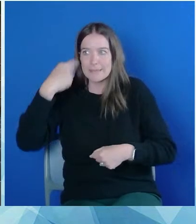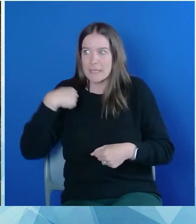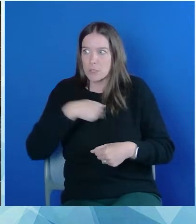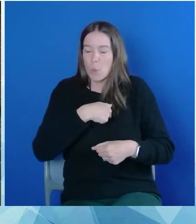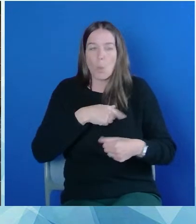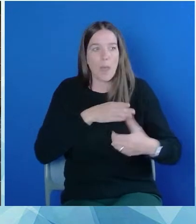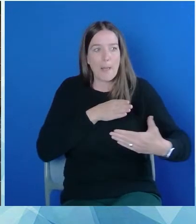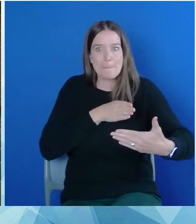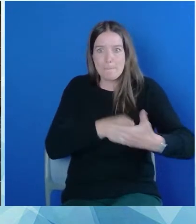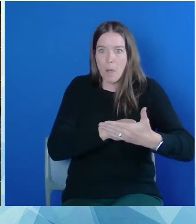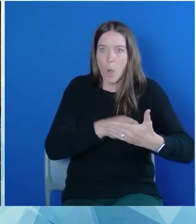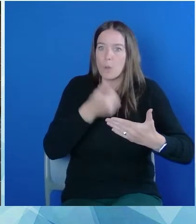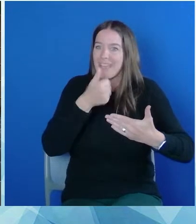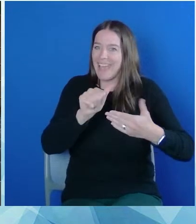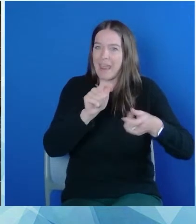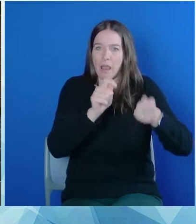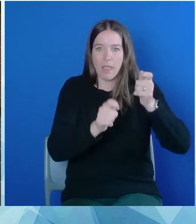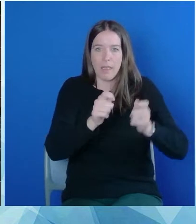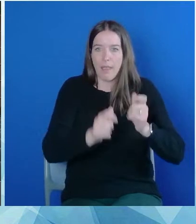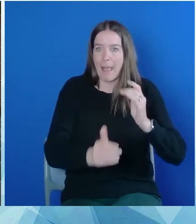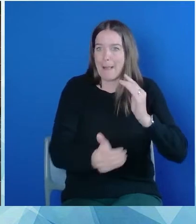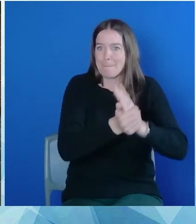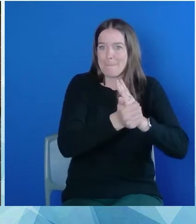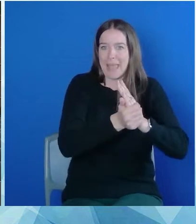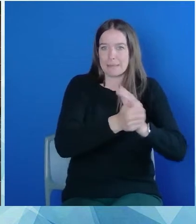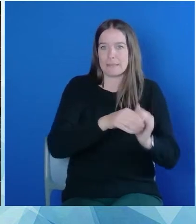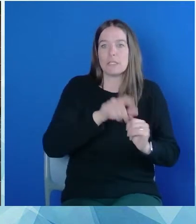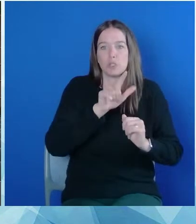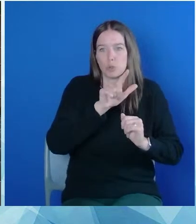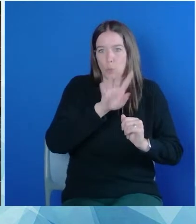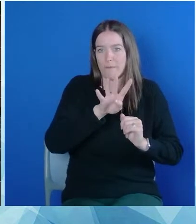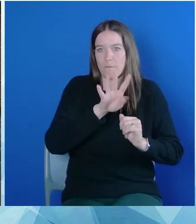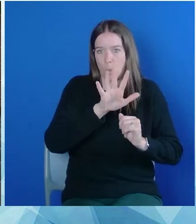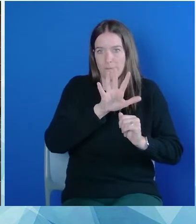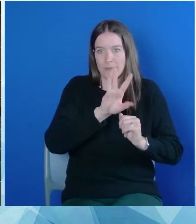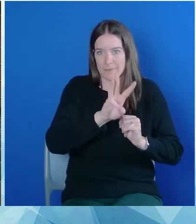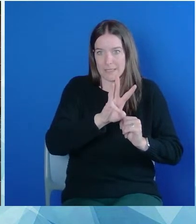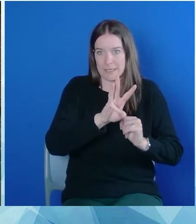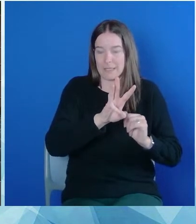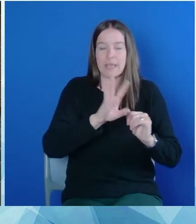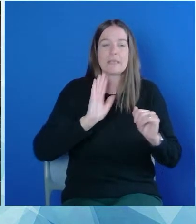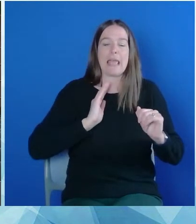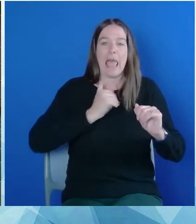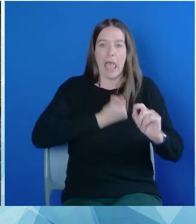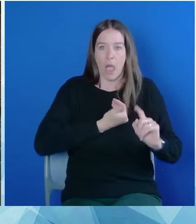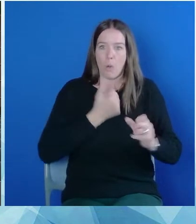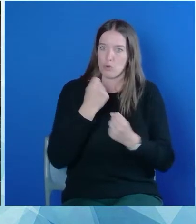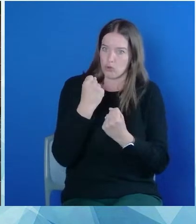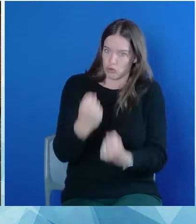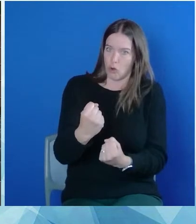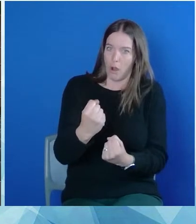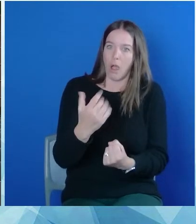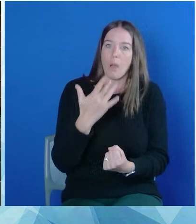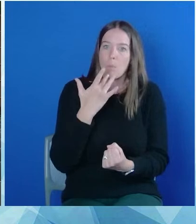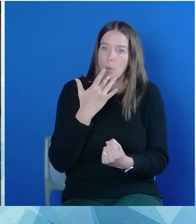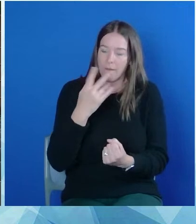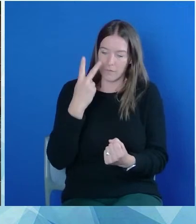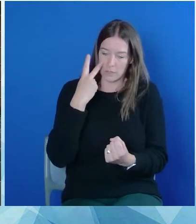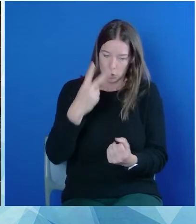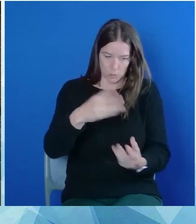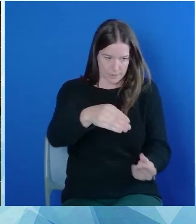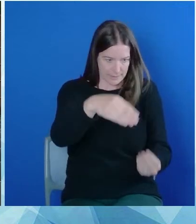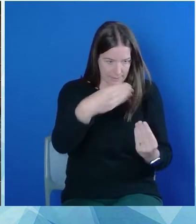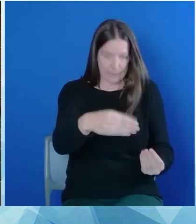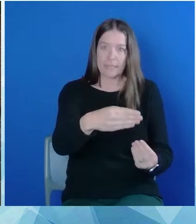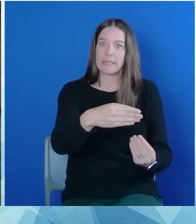amending, and that it would be our preference, our strong preference, to see a clean bill. Clean